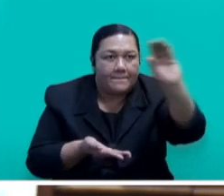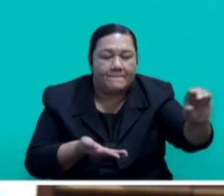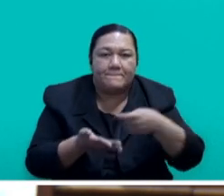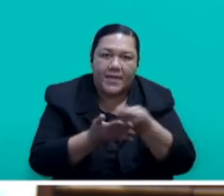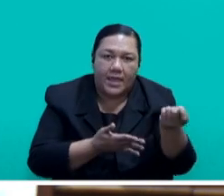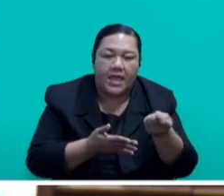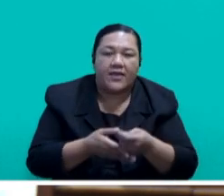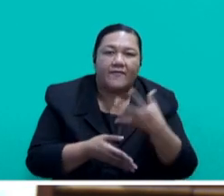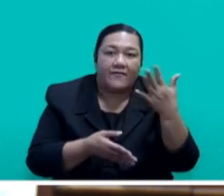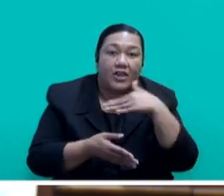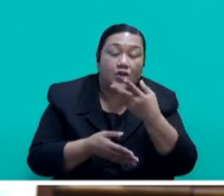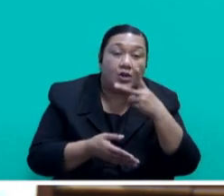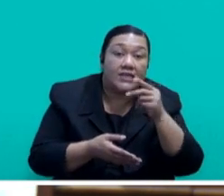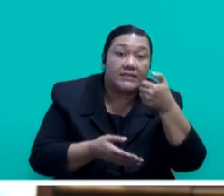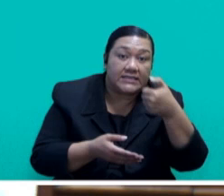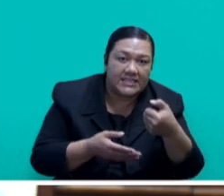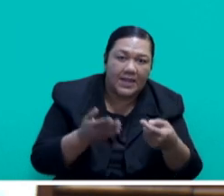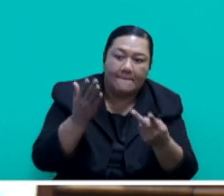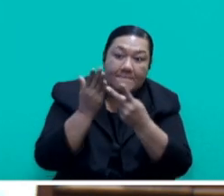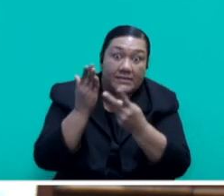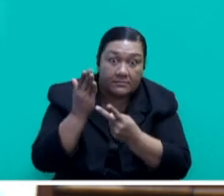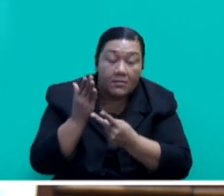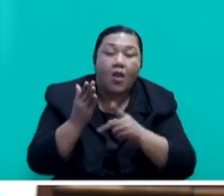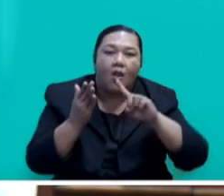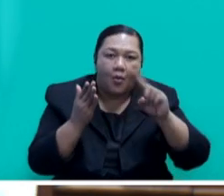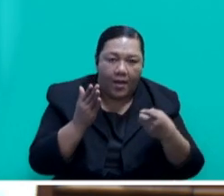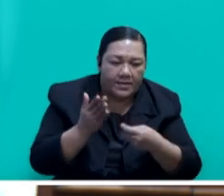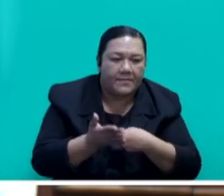million in principal to be repaid annually.